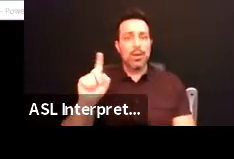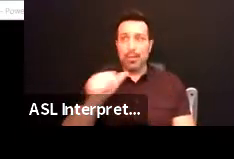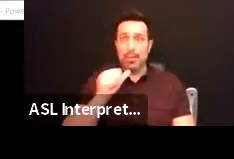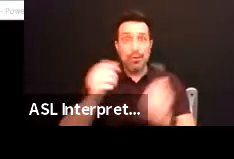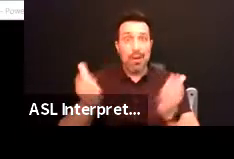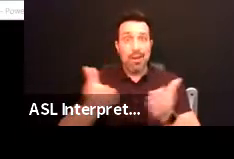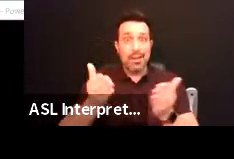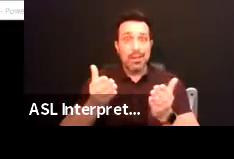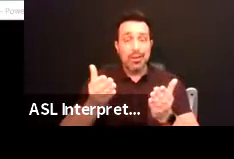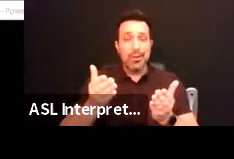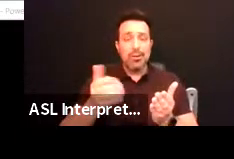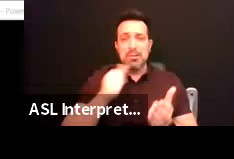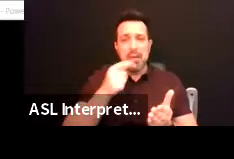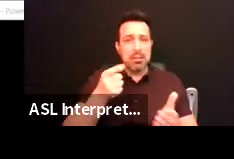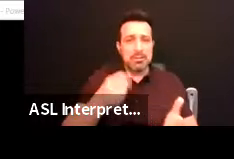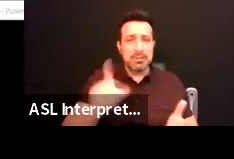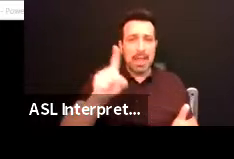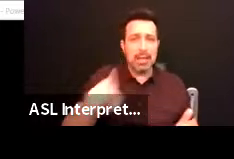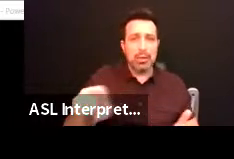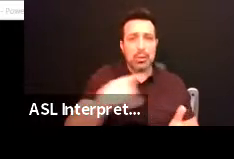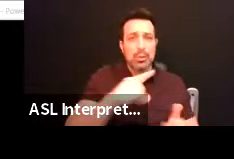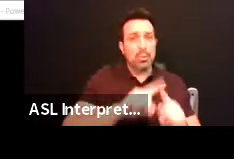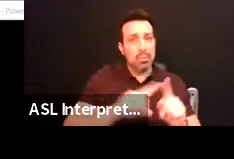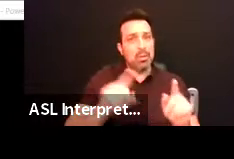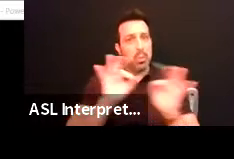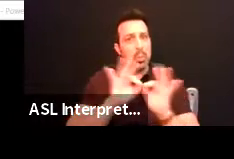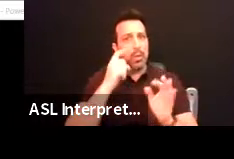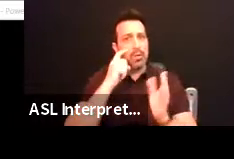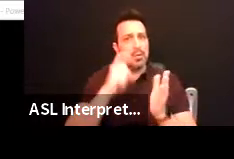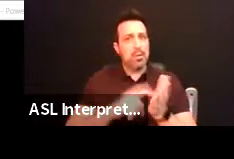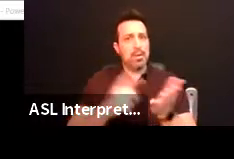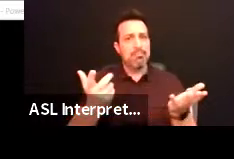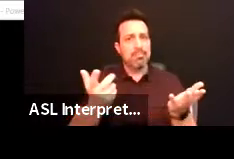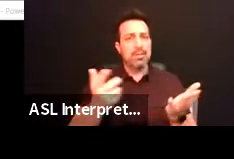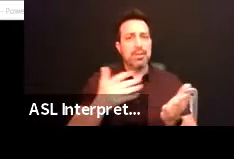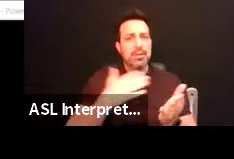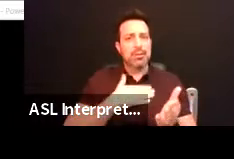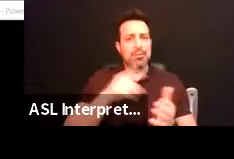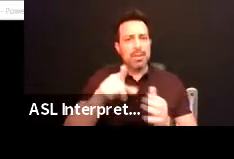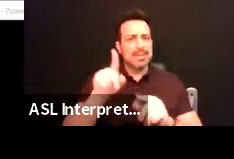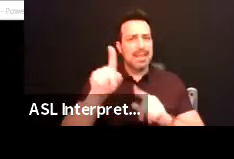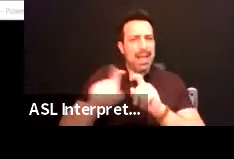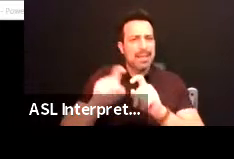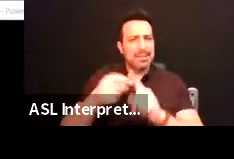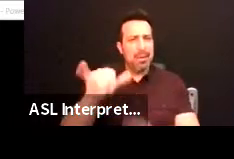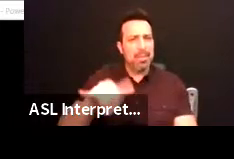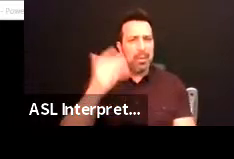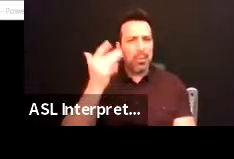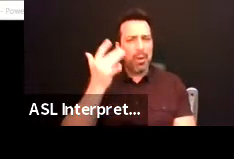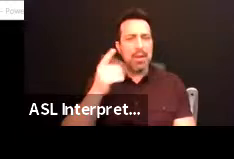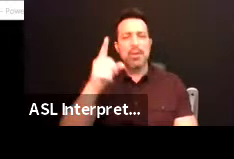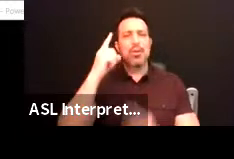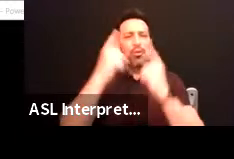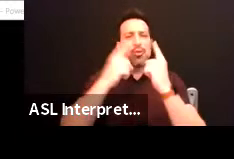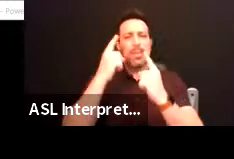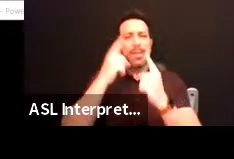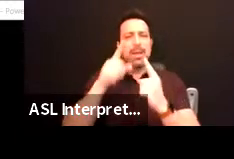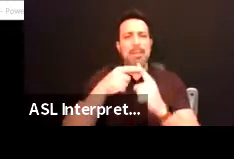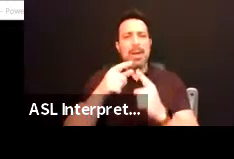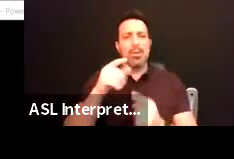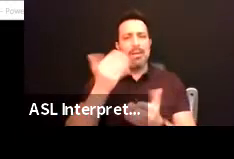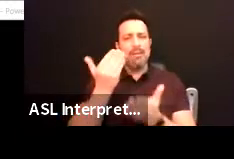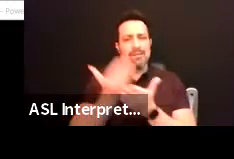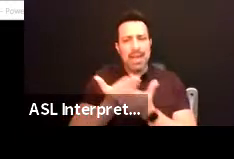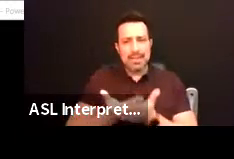here isn't a slight on any of you, but it is worth noting. So just please ask questions about that. Please think about these